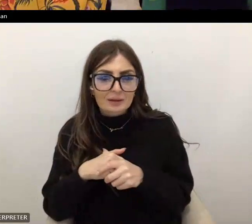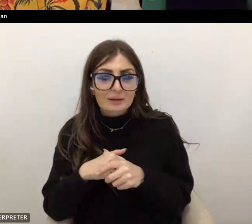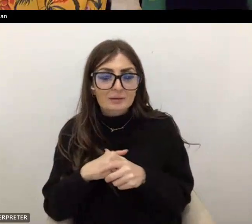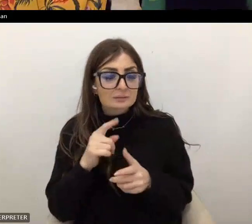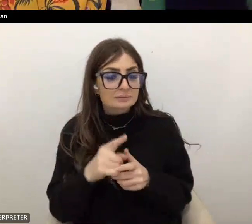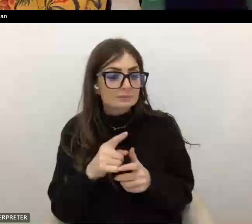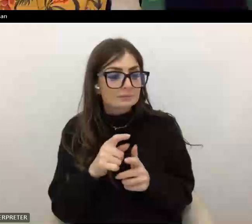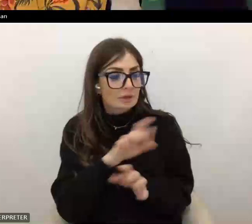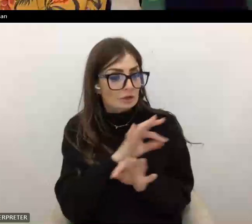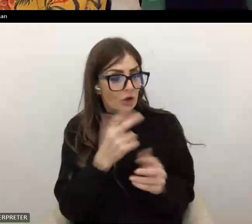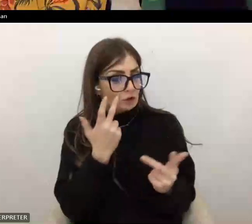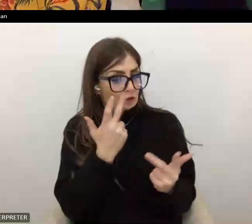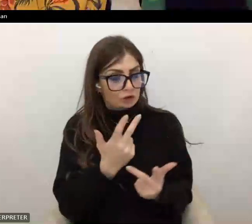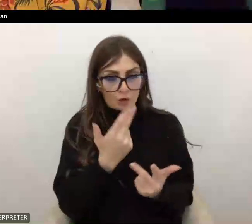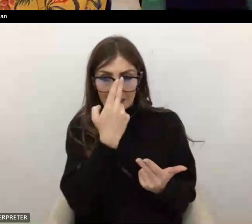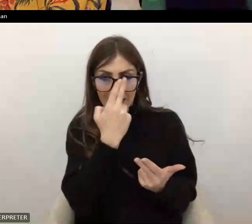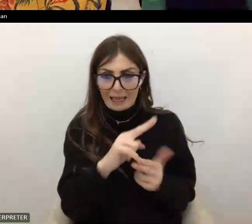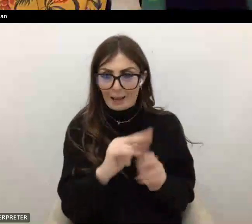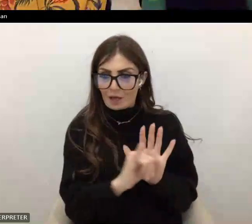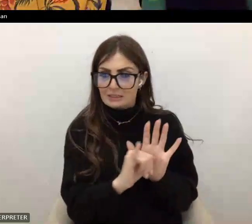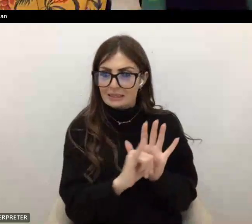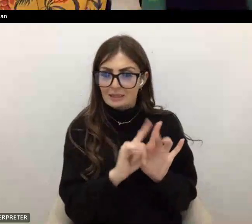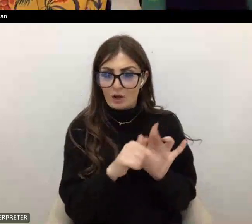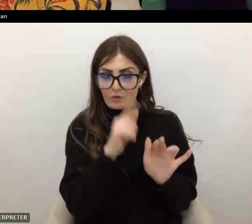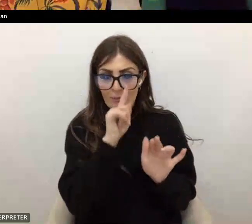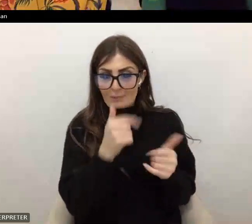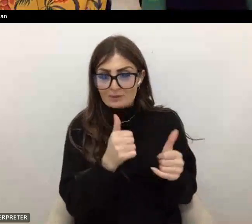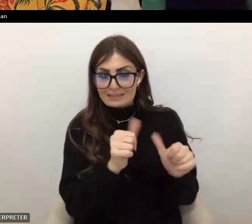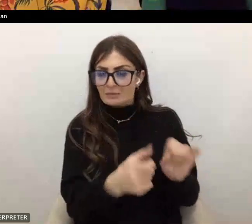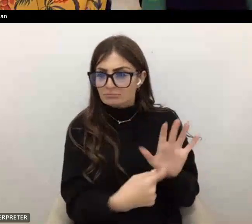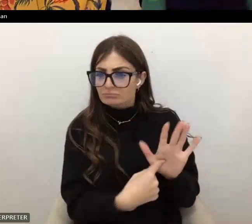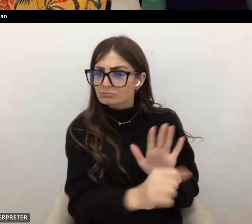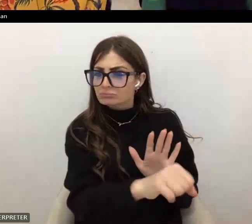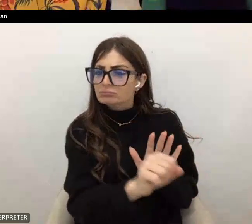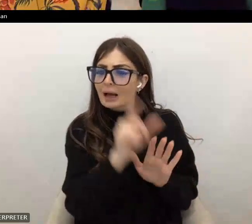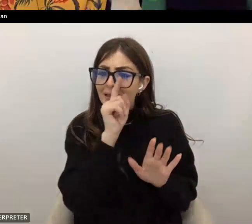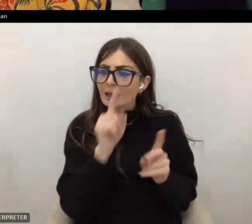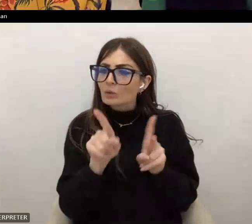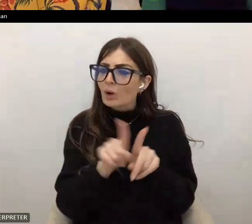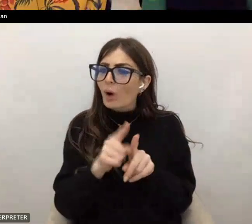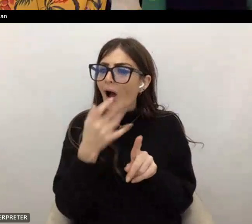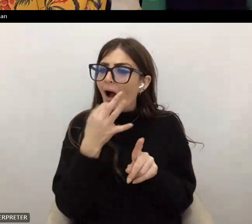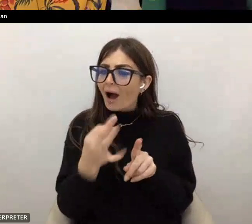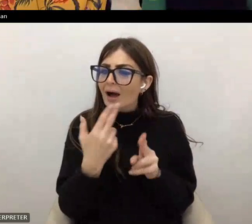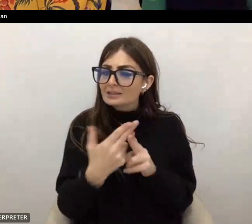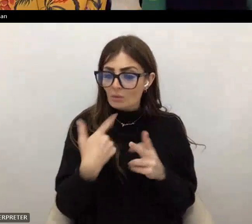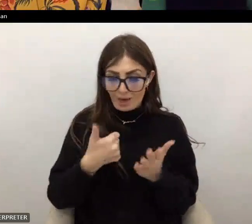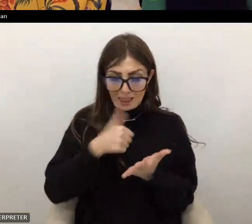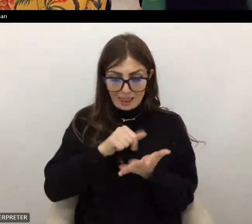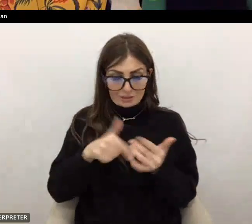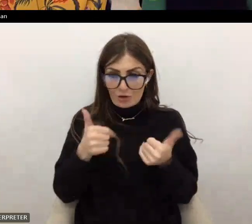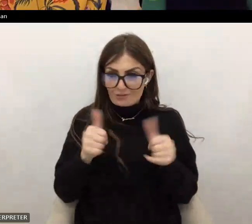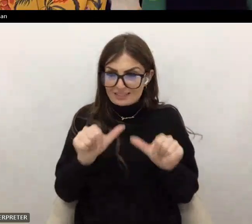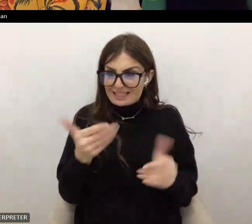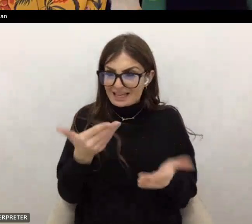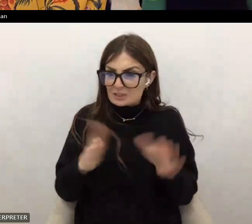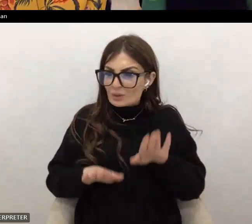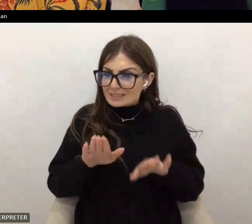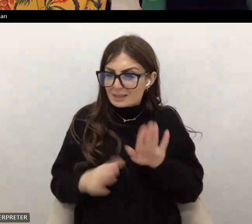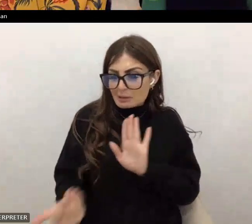De-identifying those who are successful is important. Can we alternatively ask for a letter of success or similar to add to